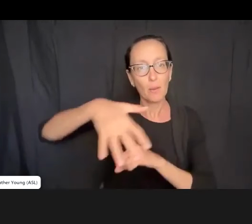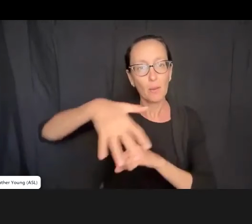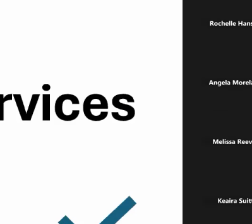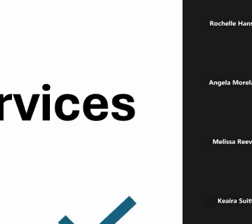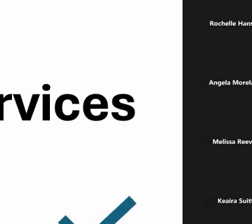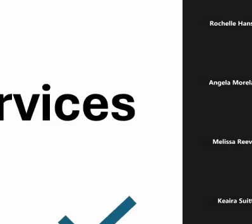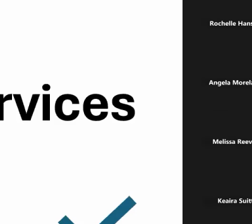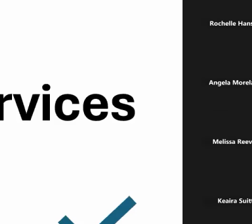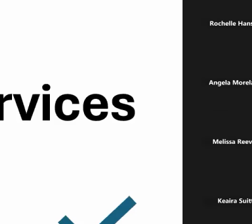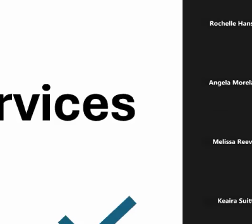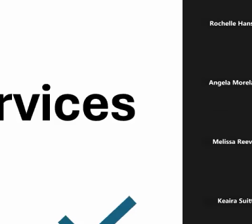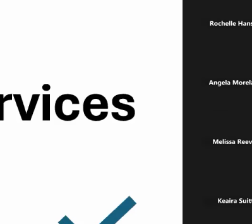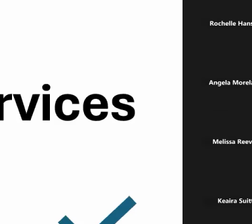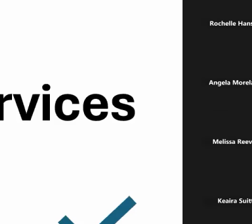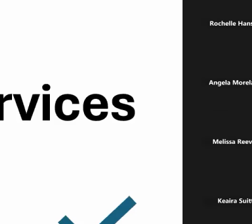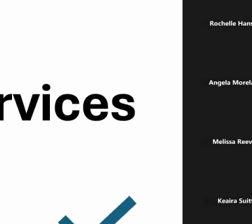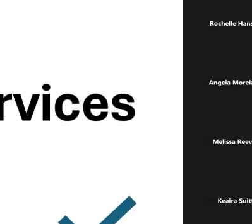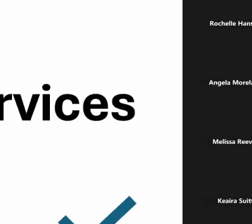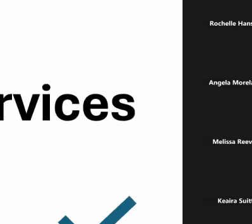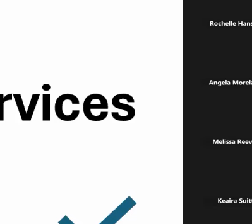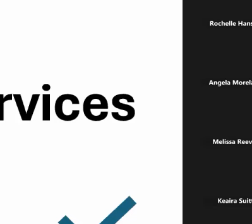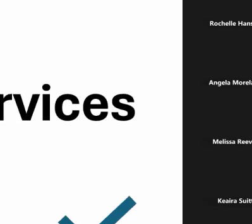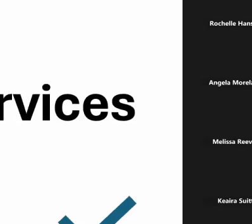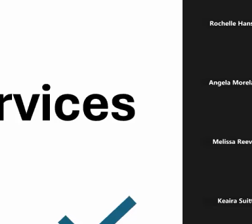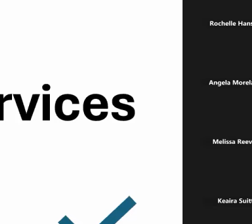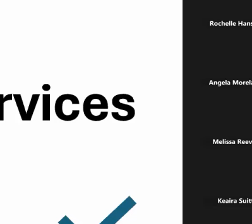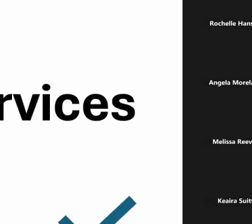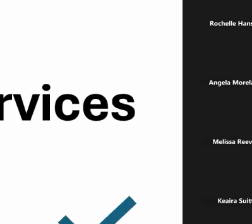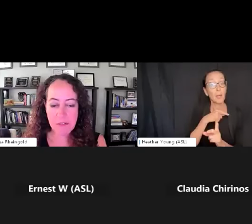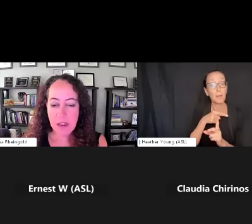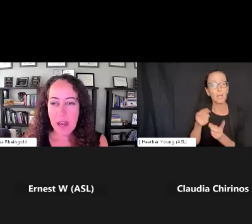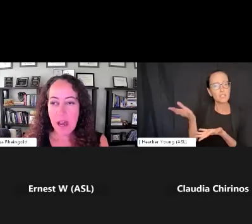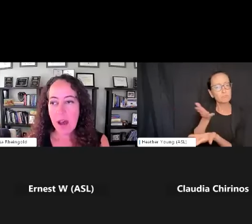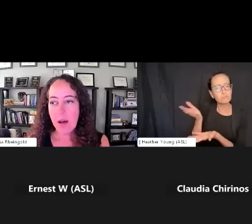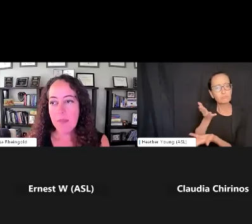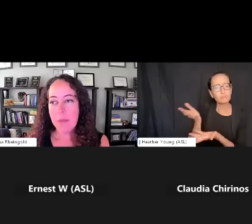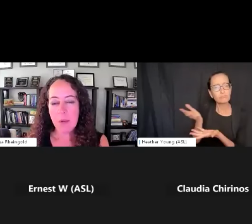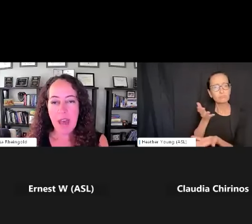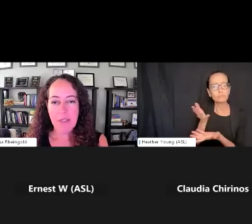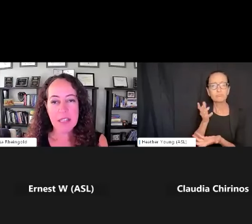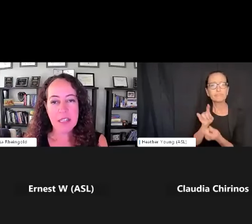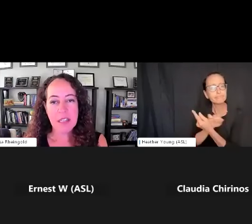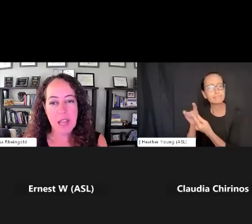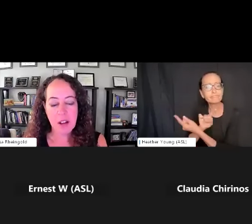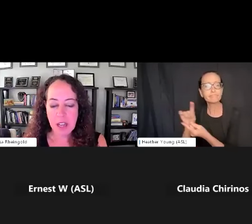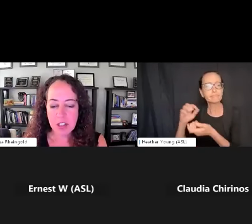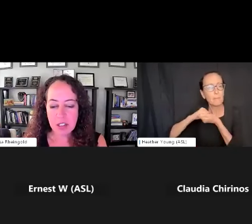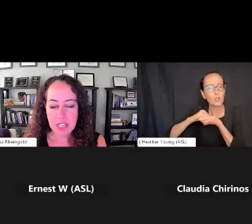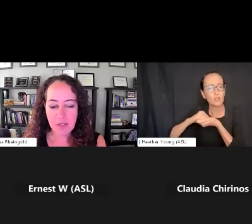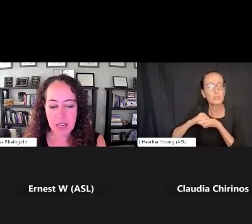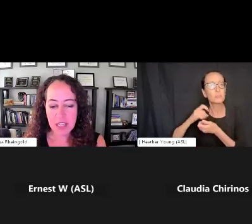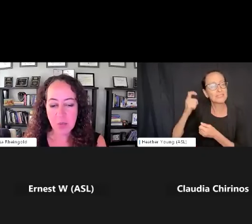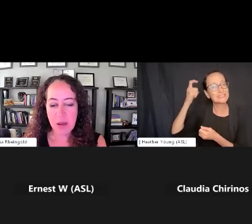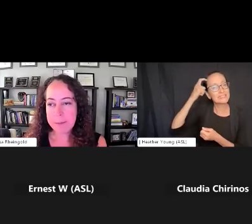feels safe to victims and survivors, but then also the interpersonal interactions that we have, that people have that sense of